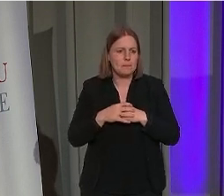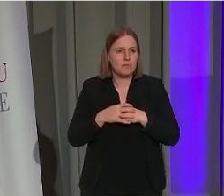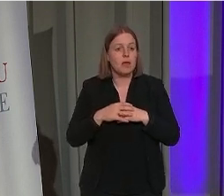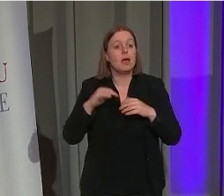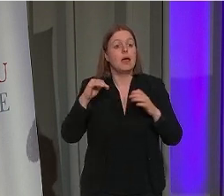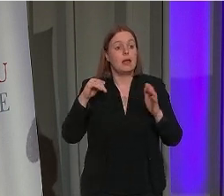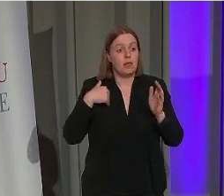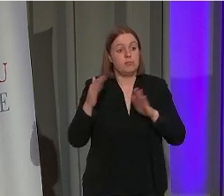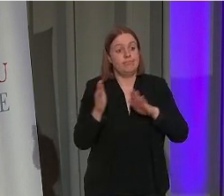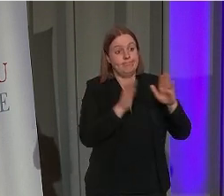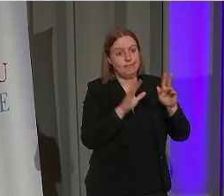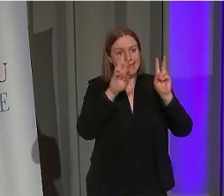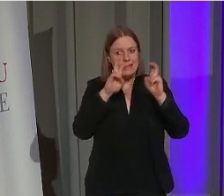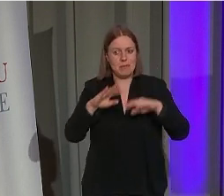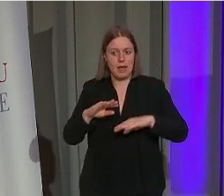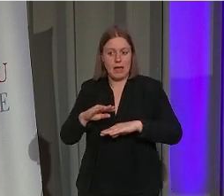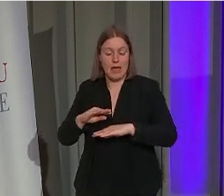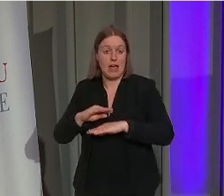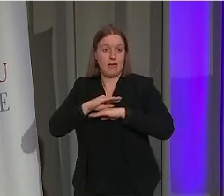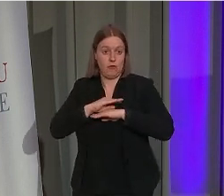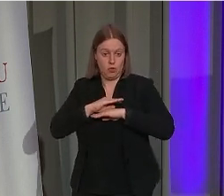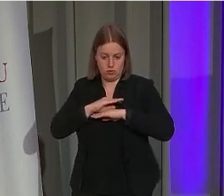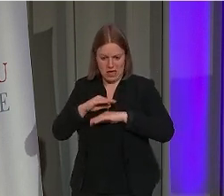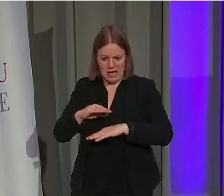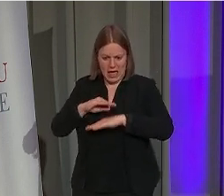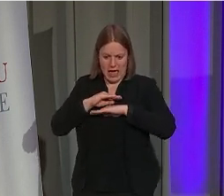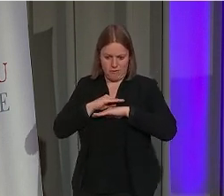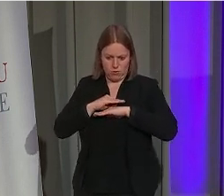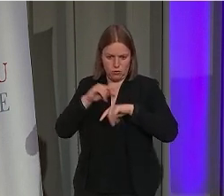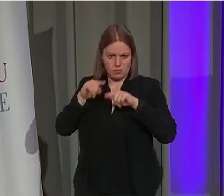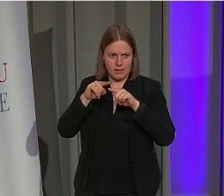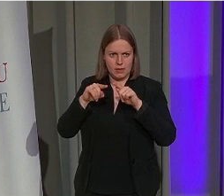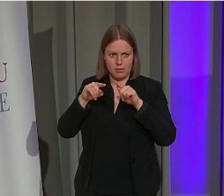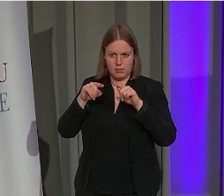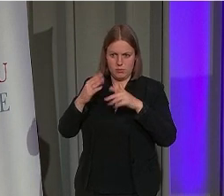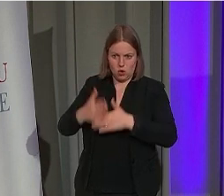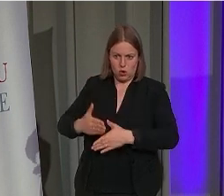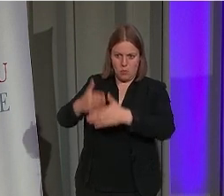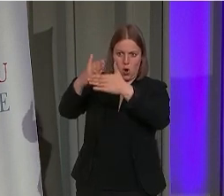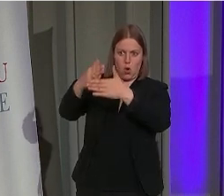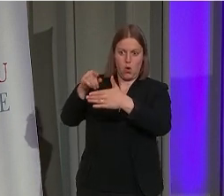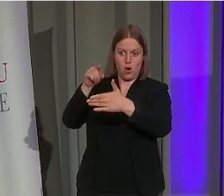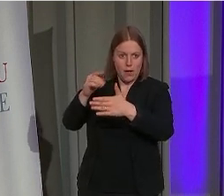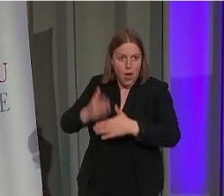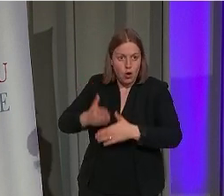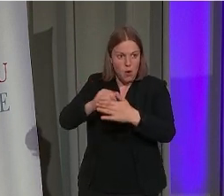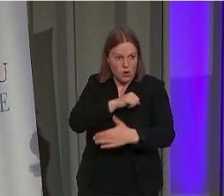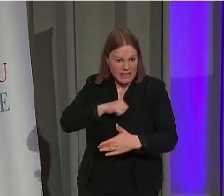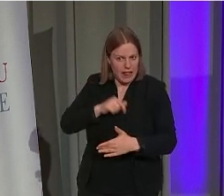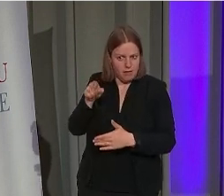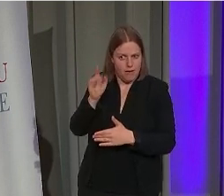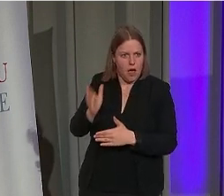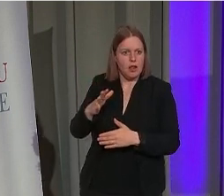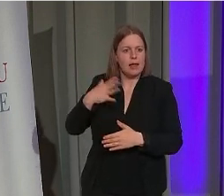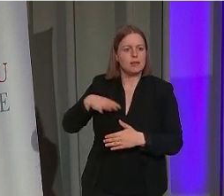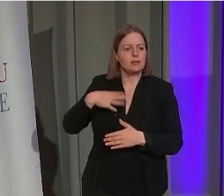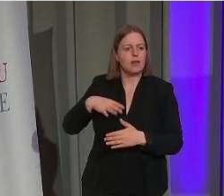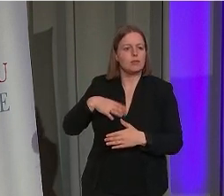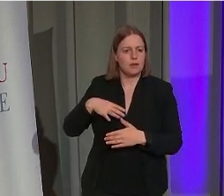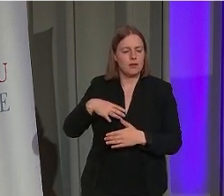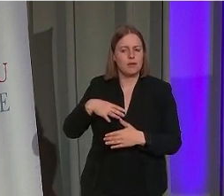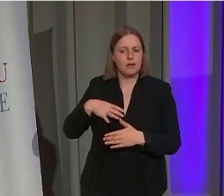And then heritage. Heritage is often the building in itself. The building is the experience often.